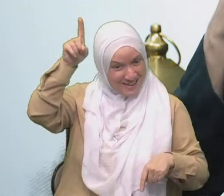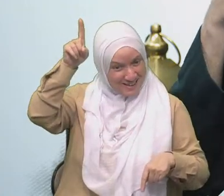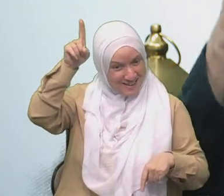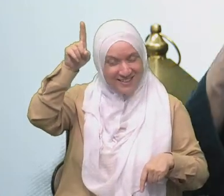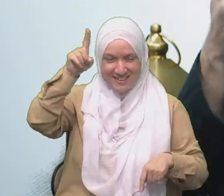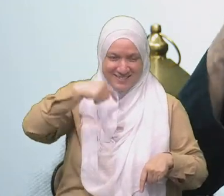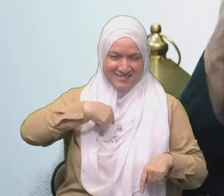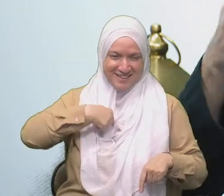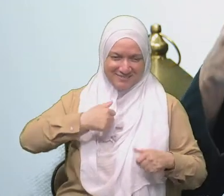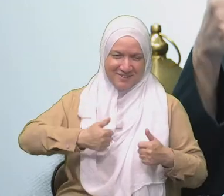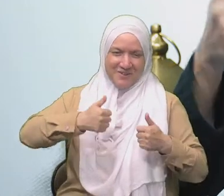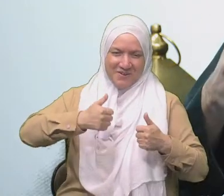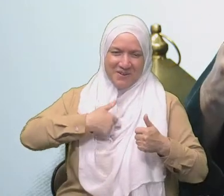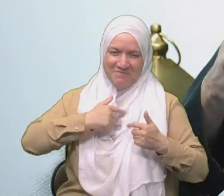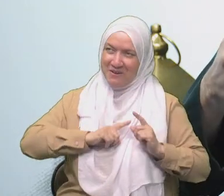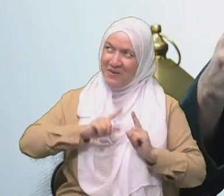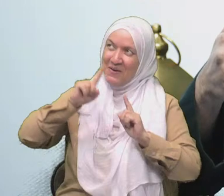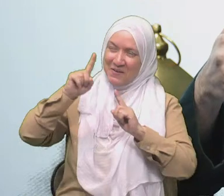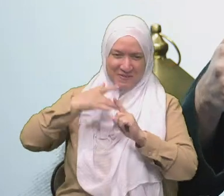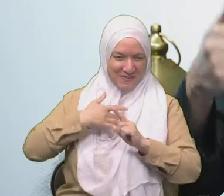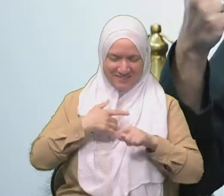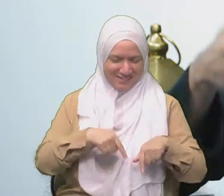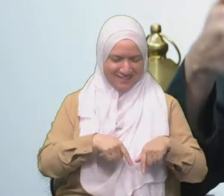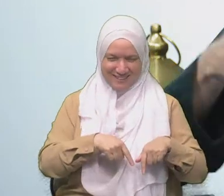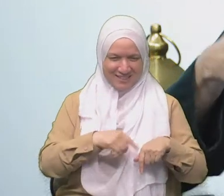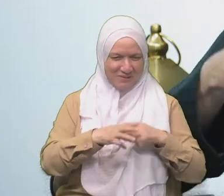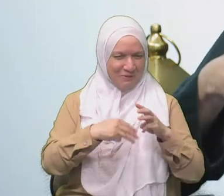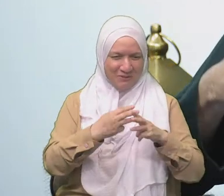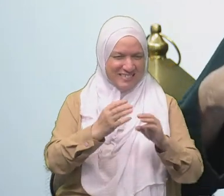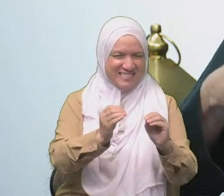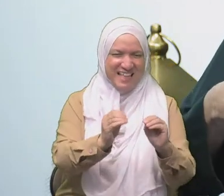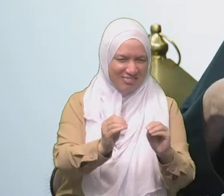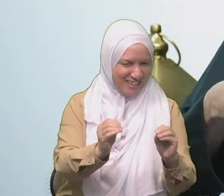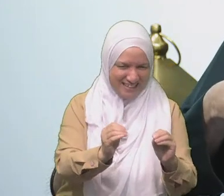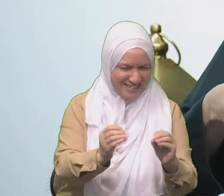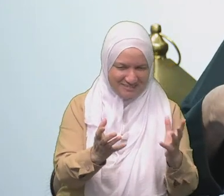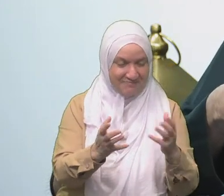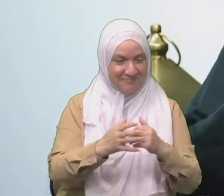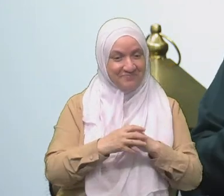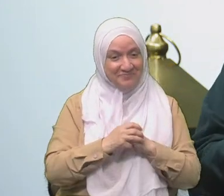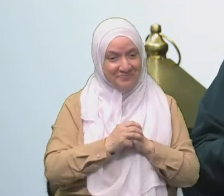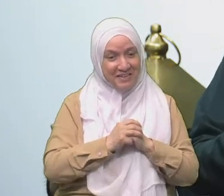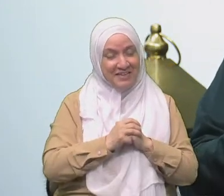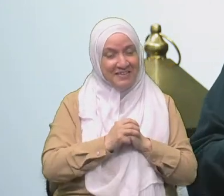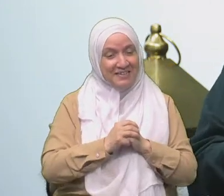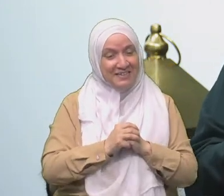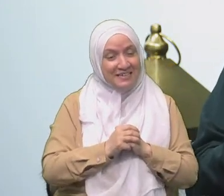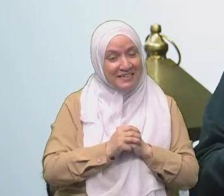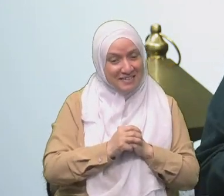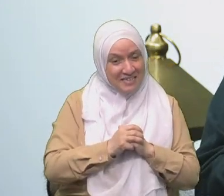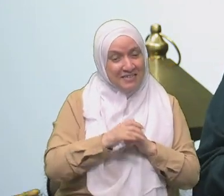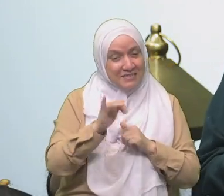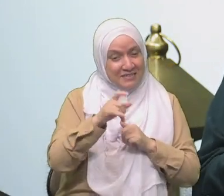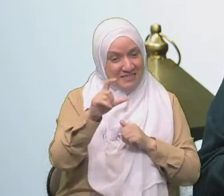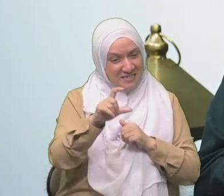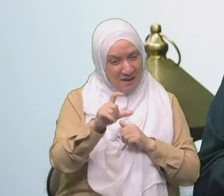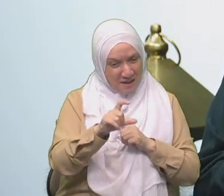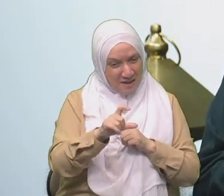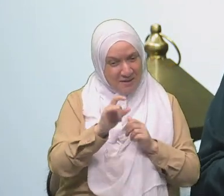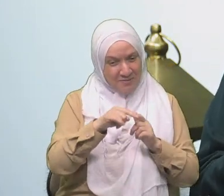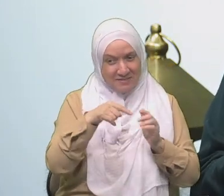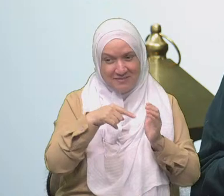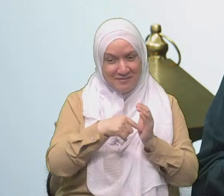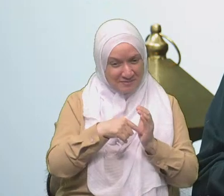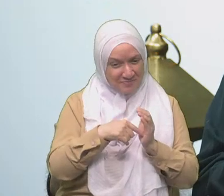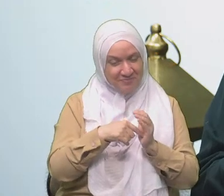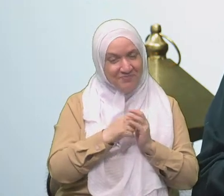if you're still trying to use Islam as a medicine for this world alone. This, you know, there's pain medication, and then